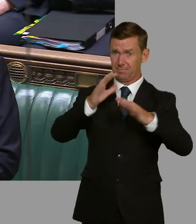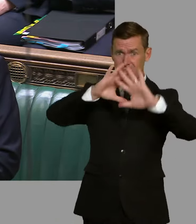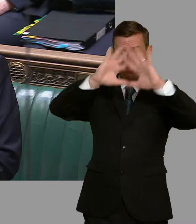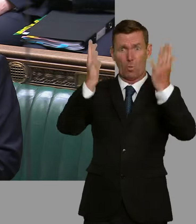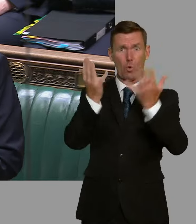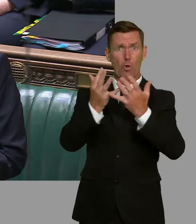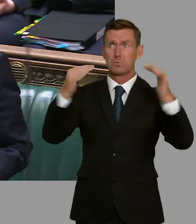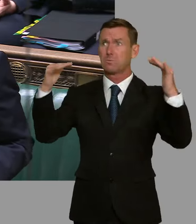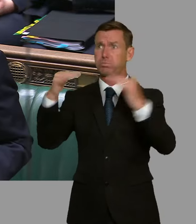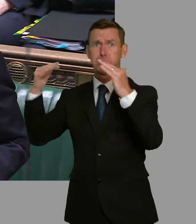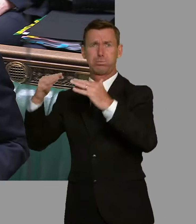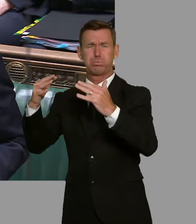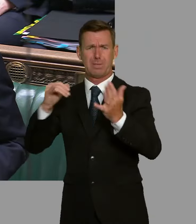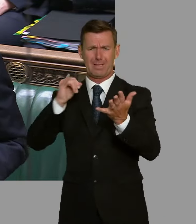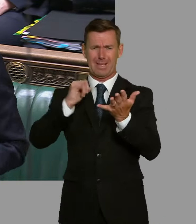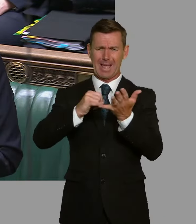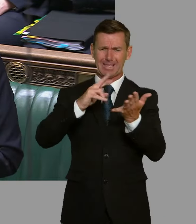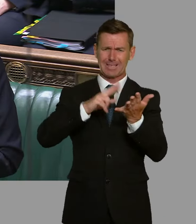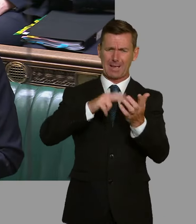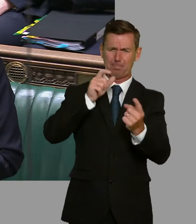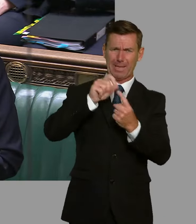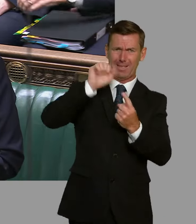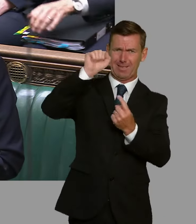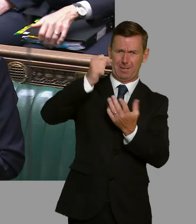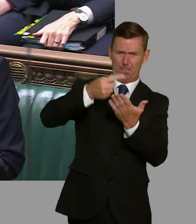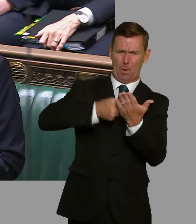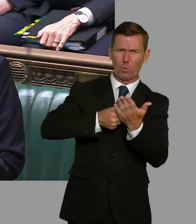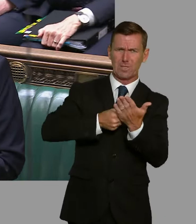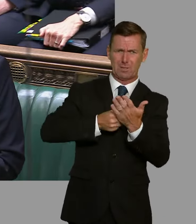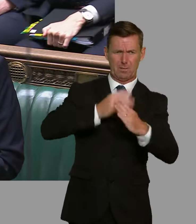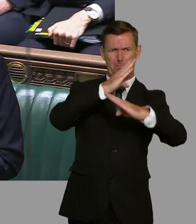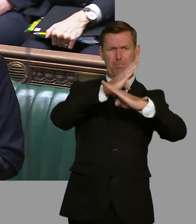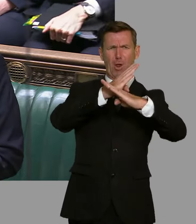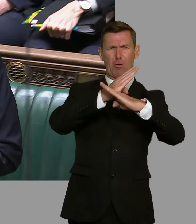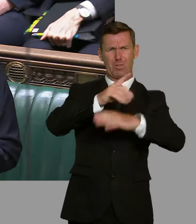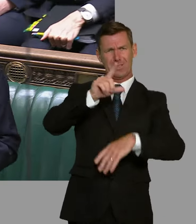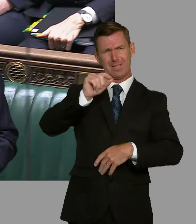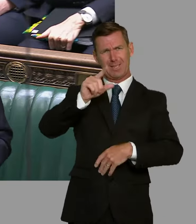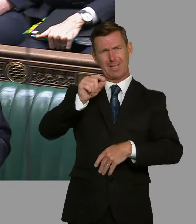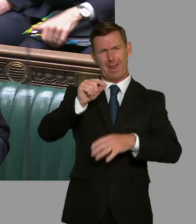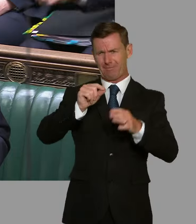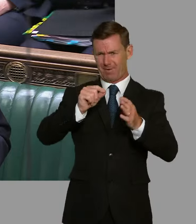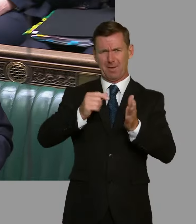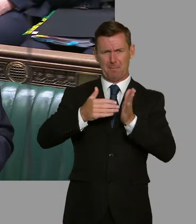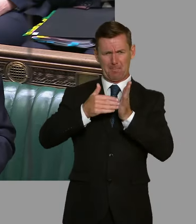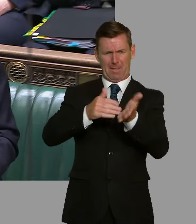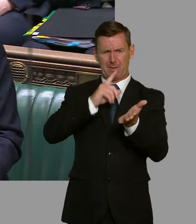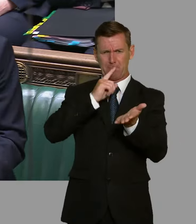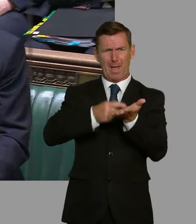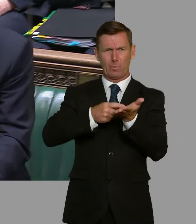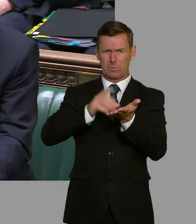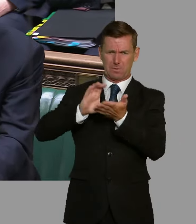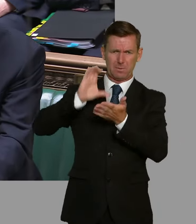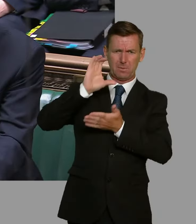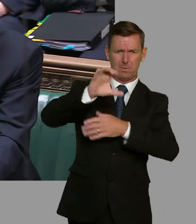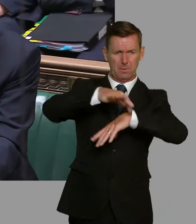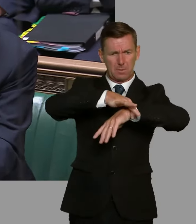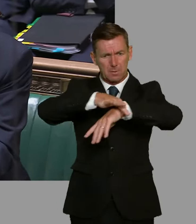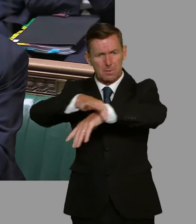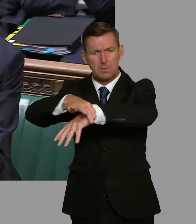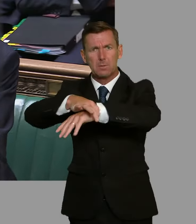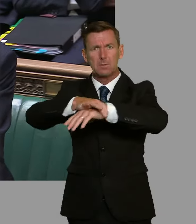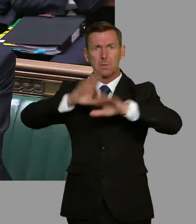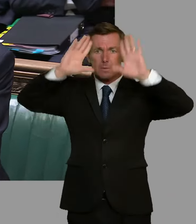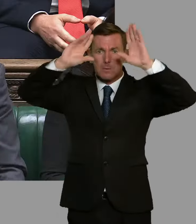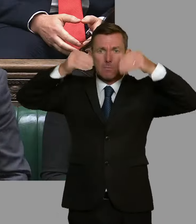million investment for a new national welding centre on the Clyde. To block it. I was there, Mr. Speaker, earlier this week. I saw the huge potential